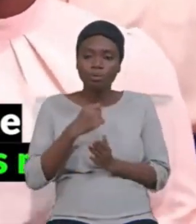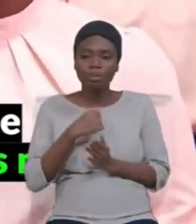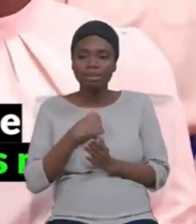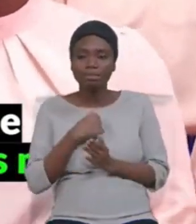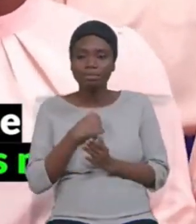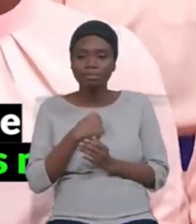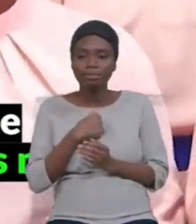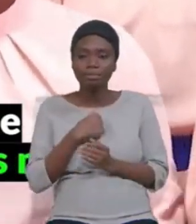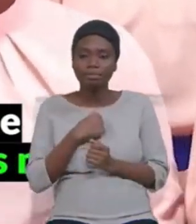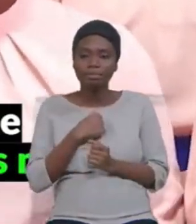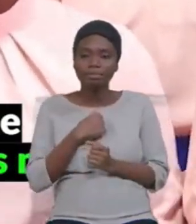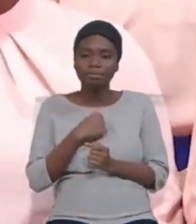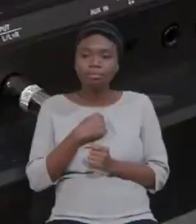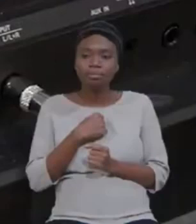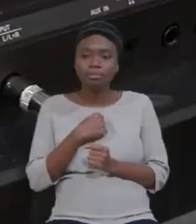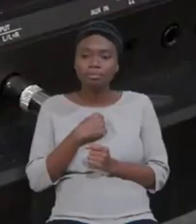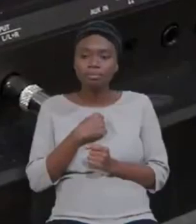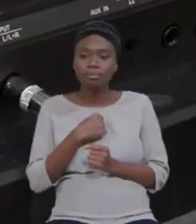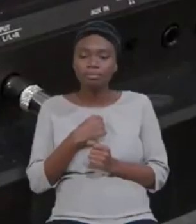me.